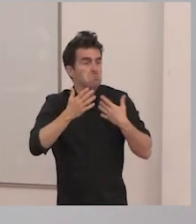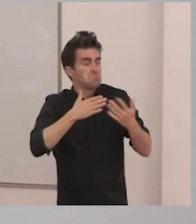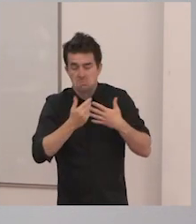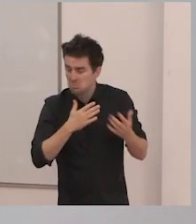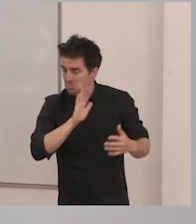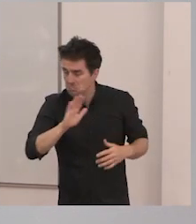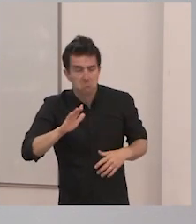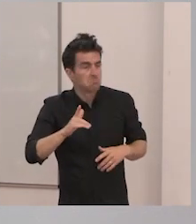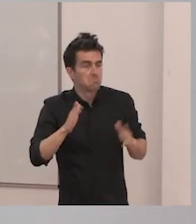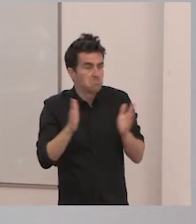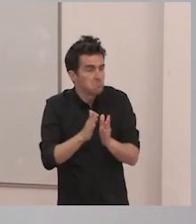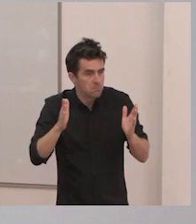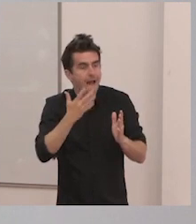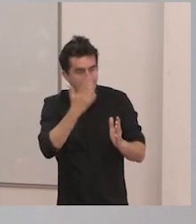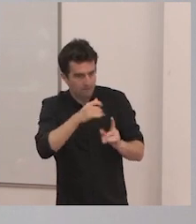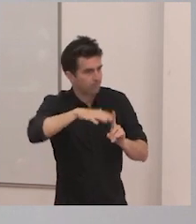life.